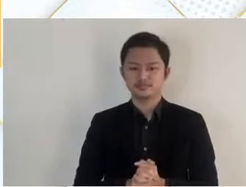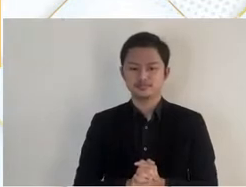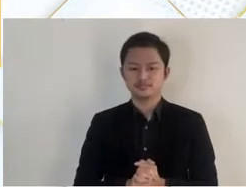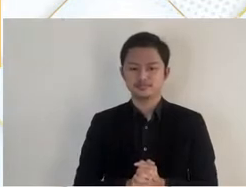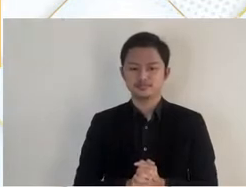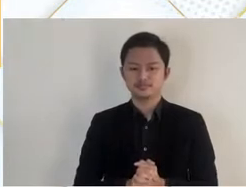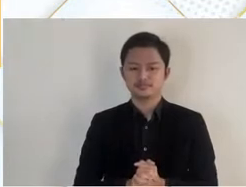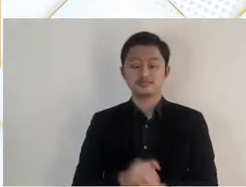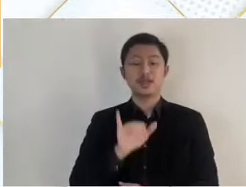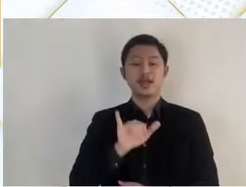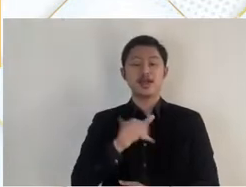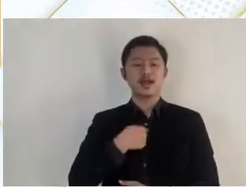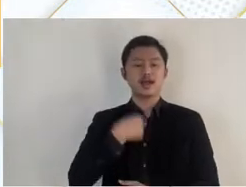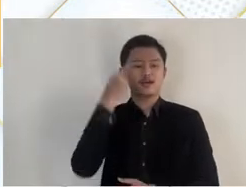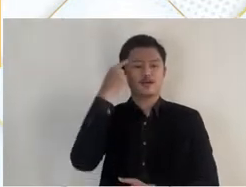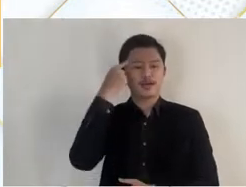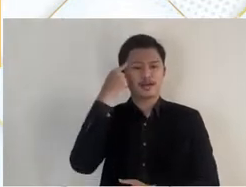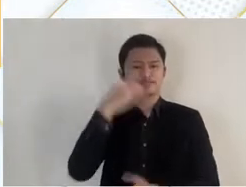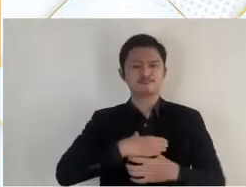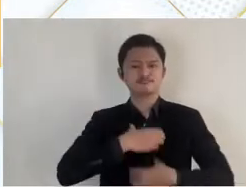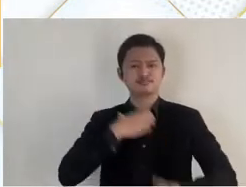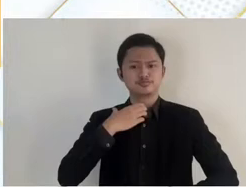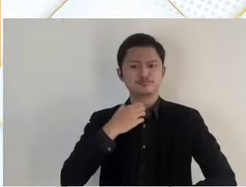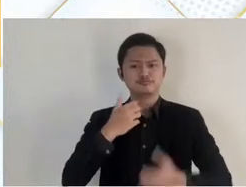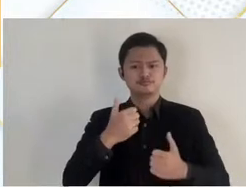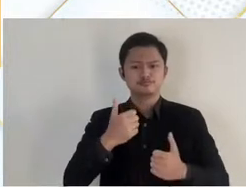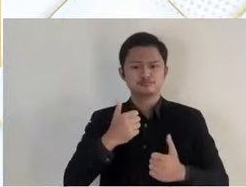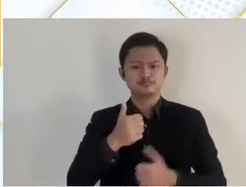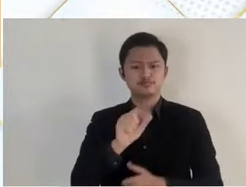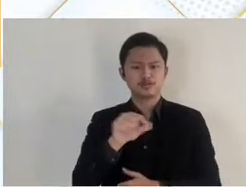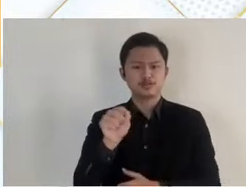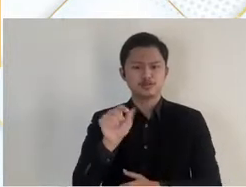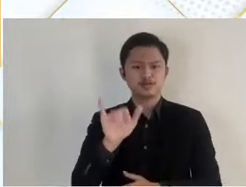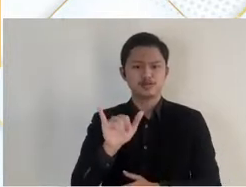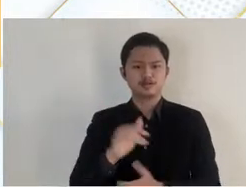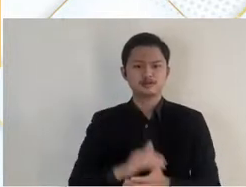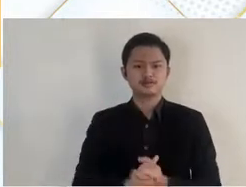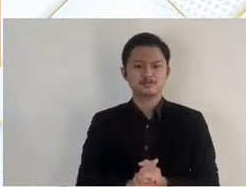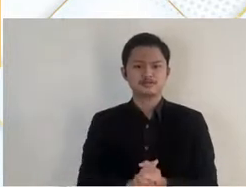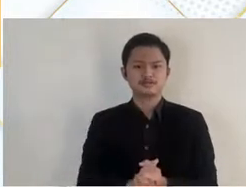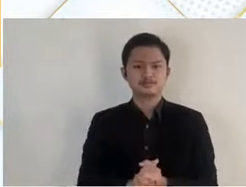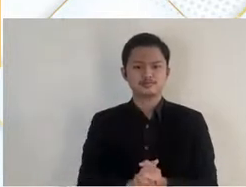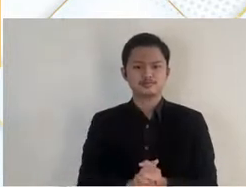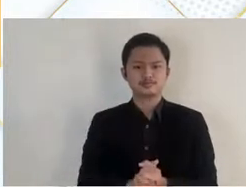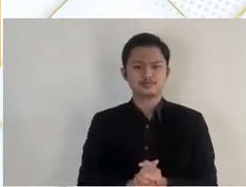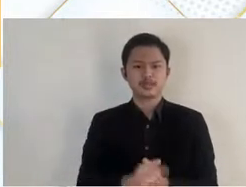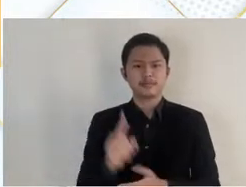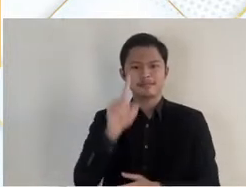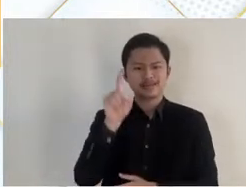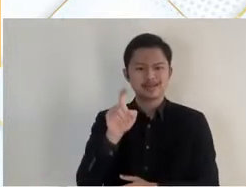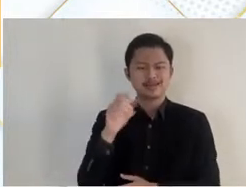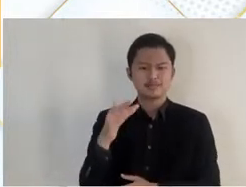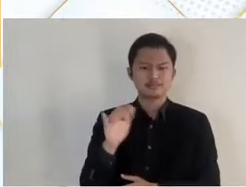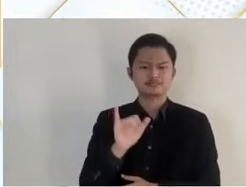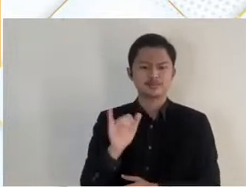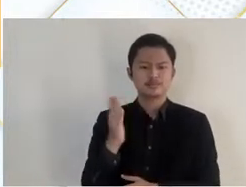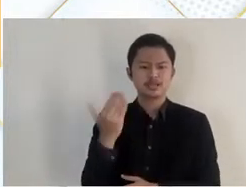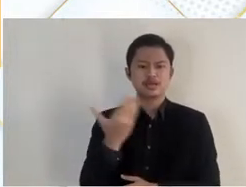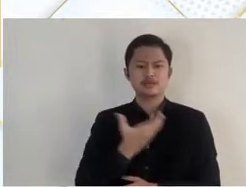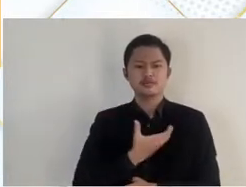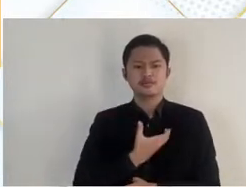Yes, I guess Ambassador, you may add more, but I would also want to add a question as well, as we try to cover